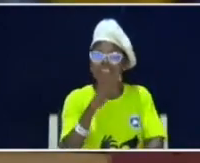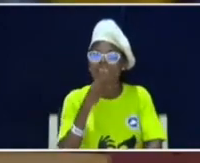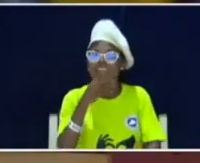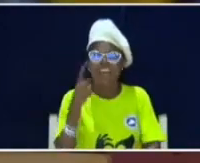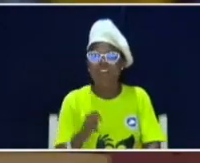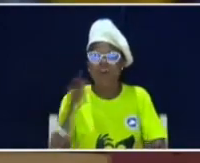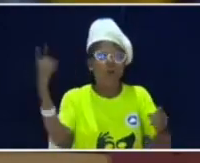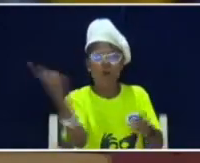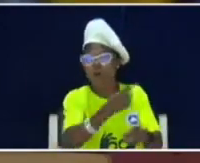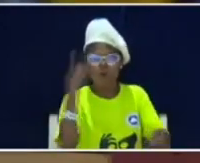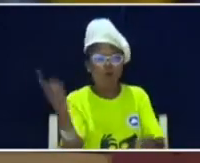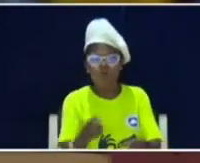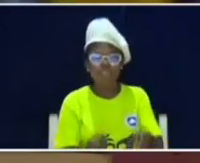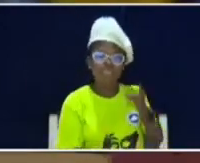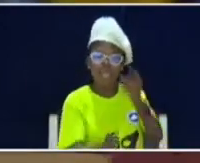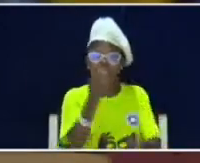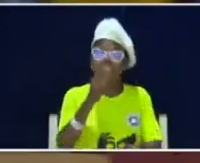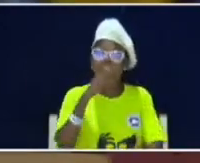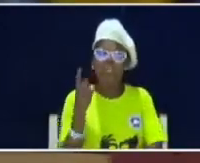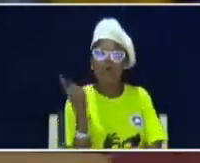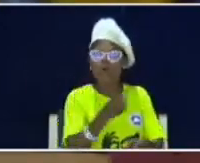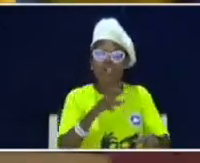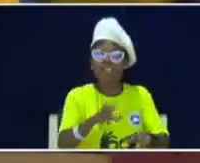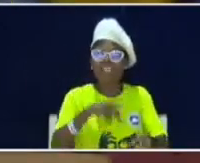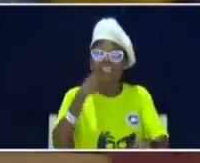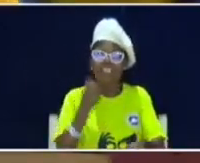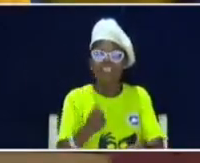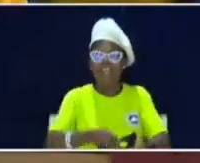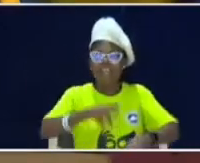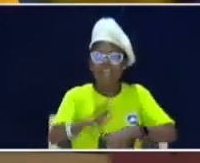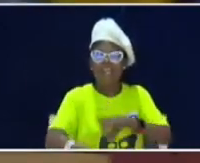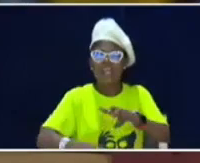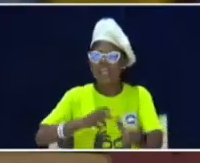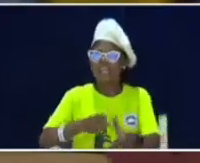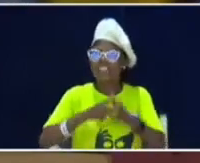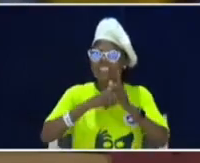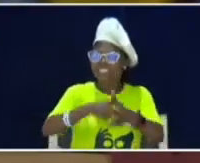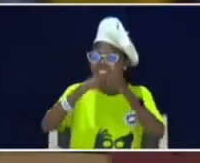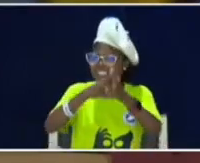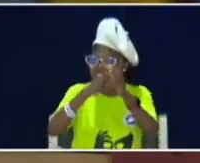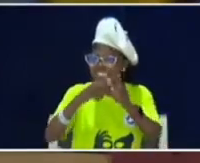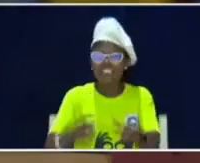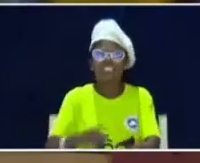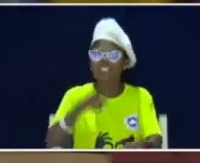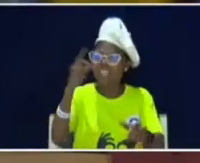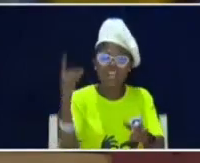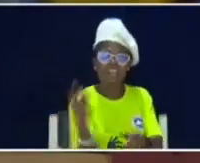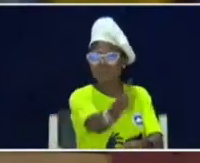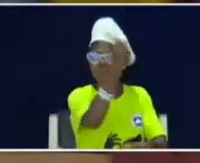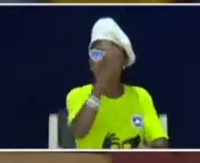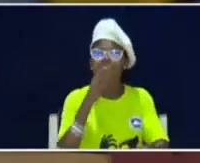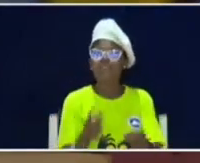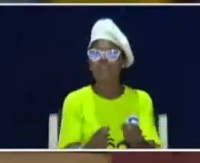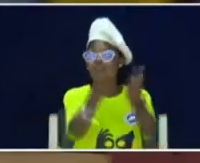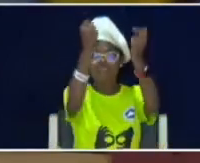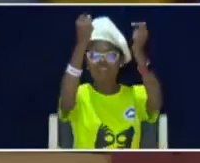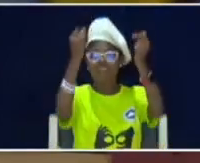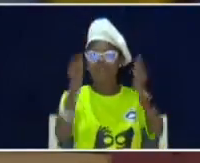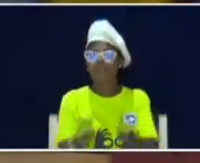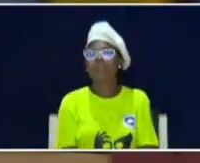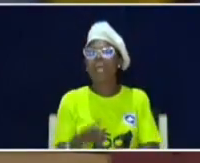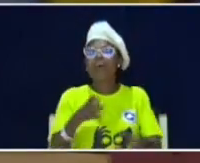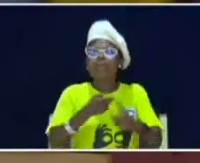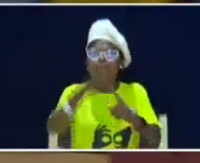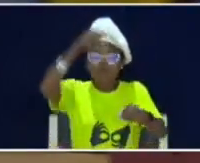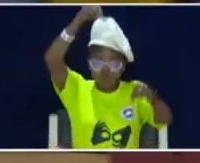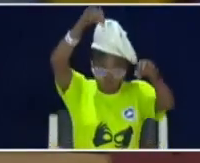of 135 miles per hour. That means its speed is matchless. As from today, there is